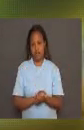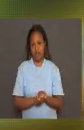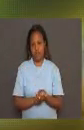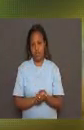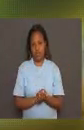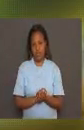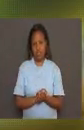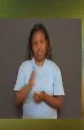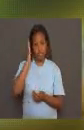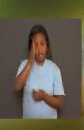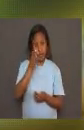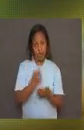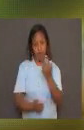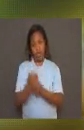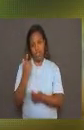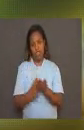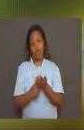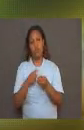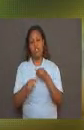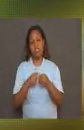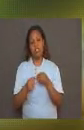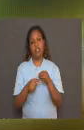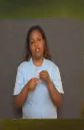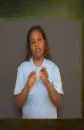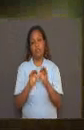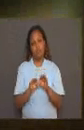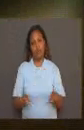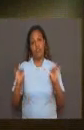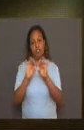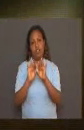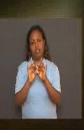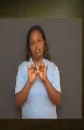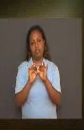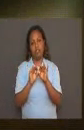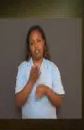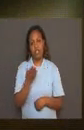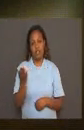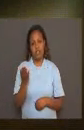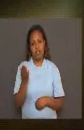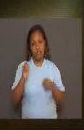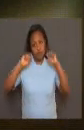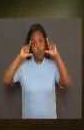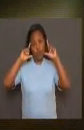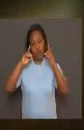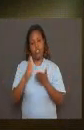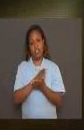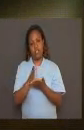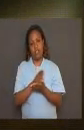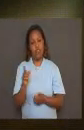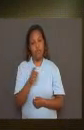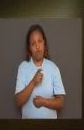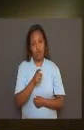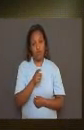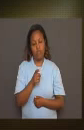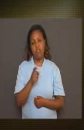be talking about the importance of being attentive to